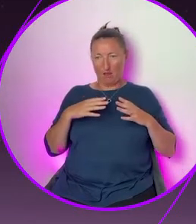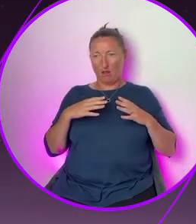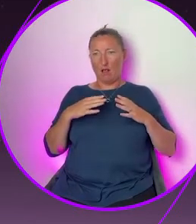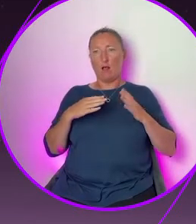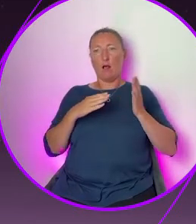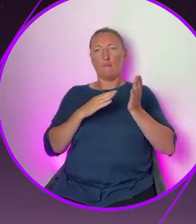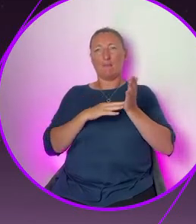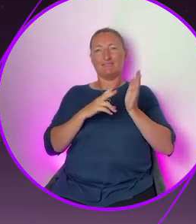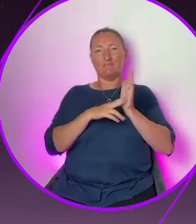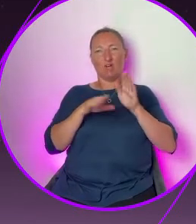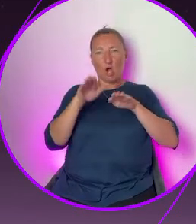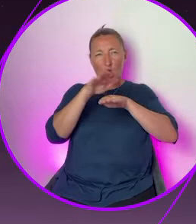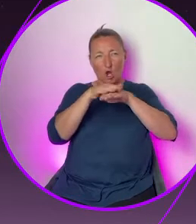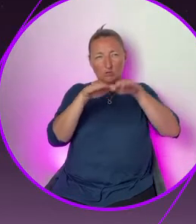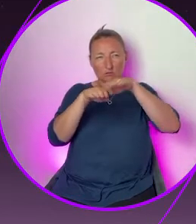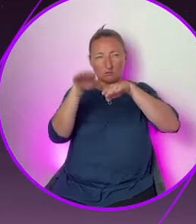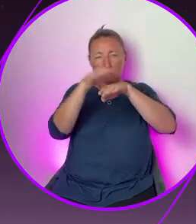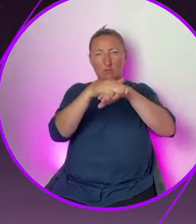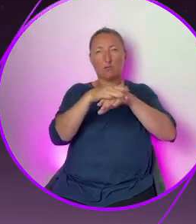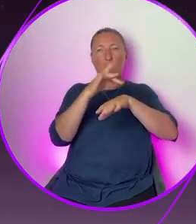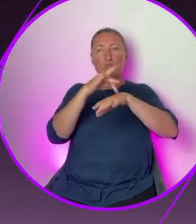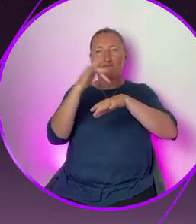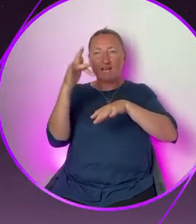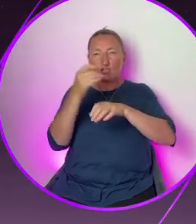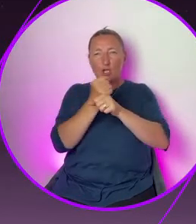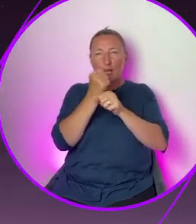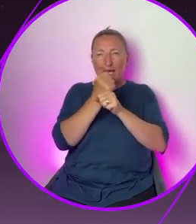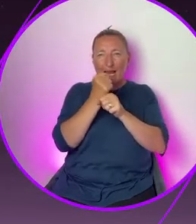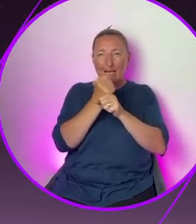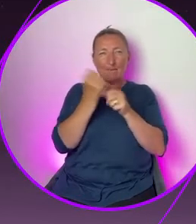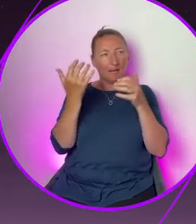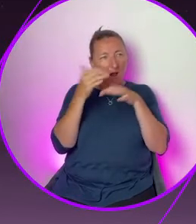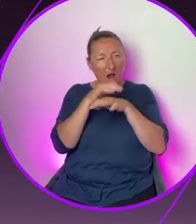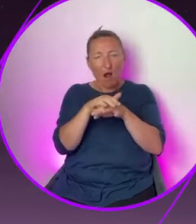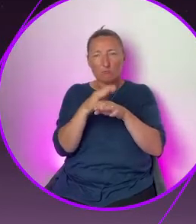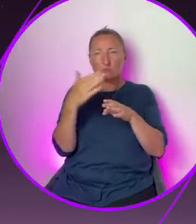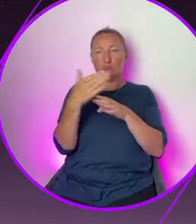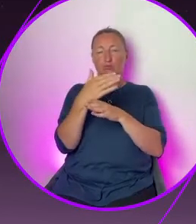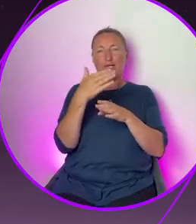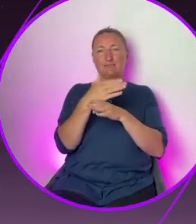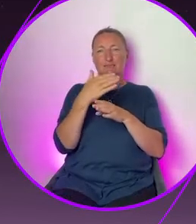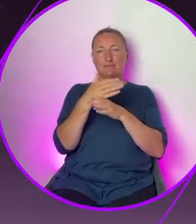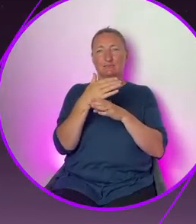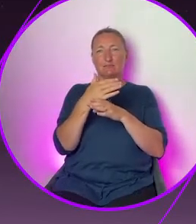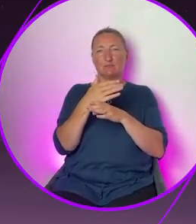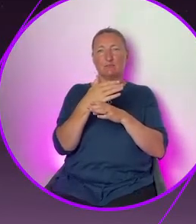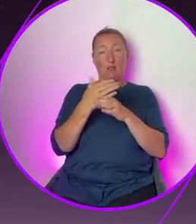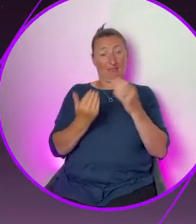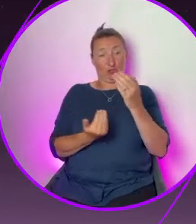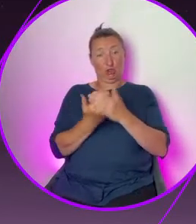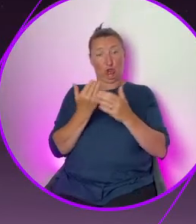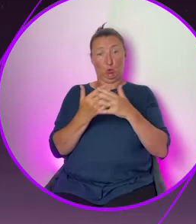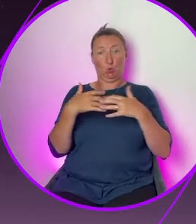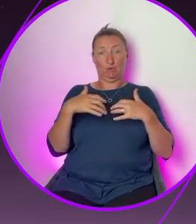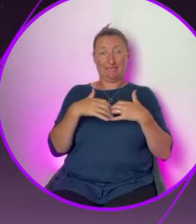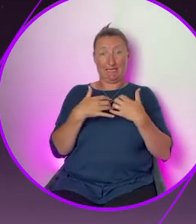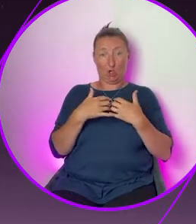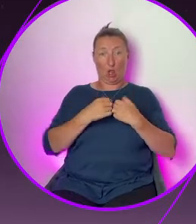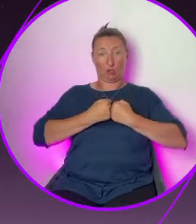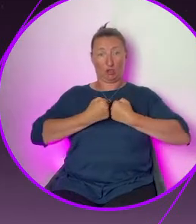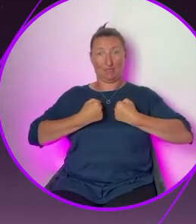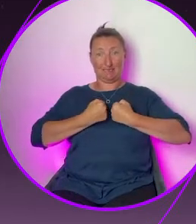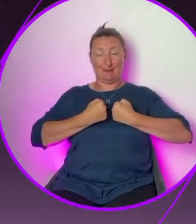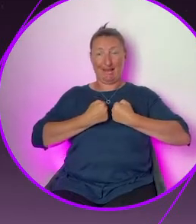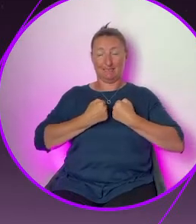indie game studios, crypto art, professional gaming, or new hybrid practices that bridge traditional fields and this new technological